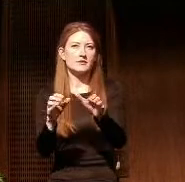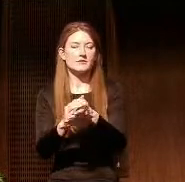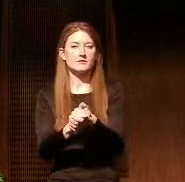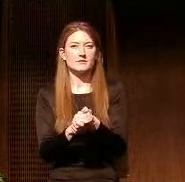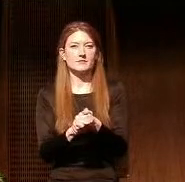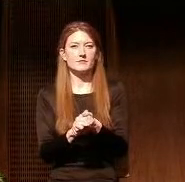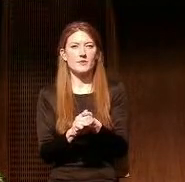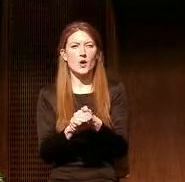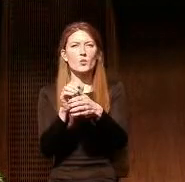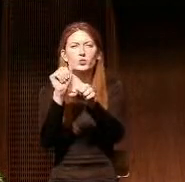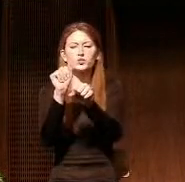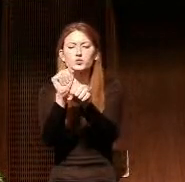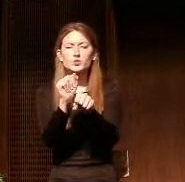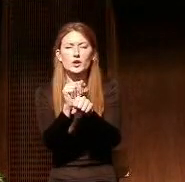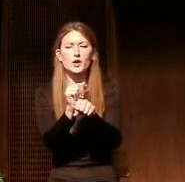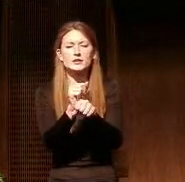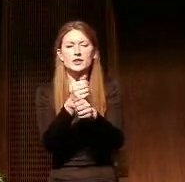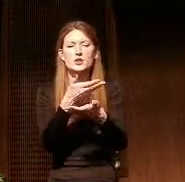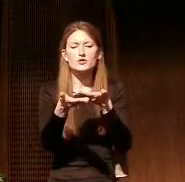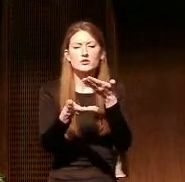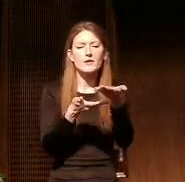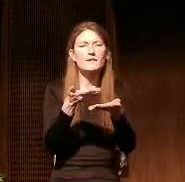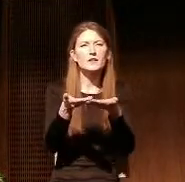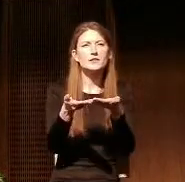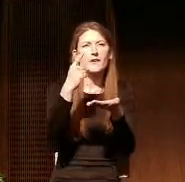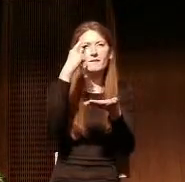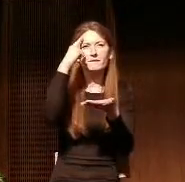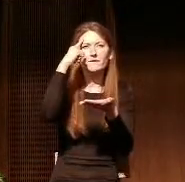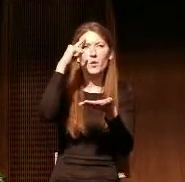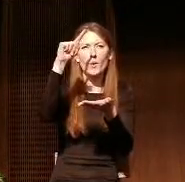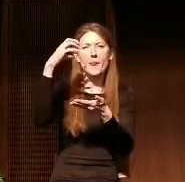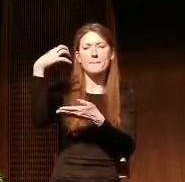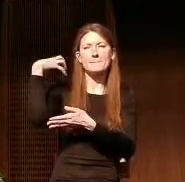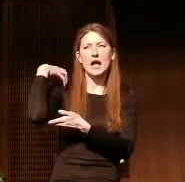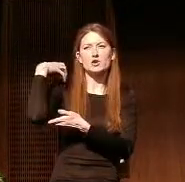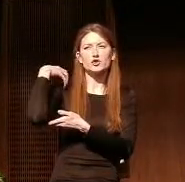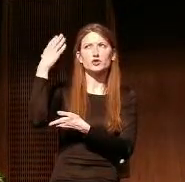Some works and service for the master